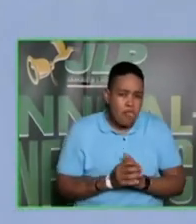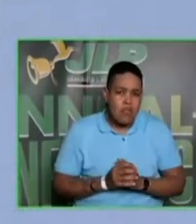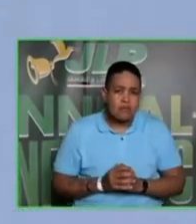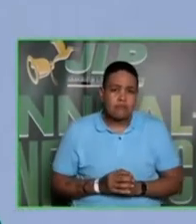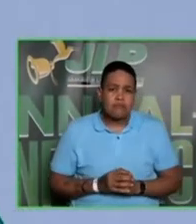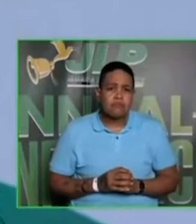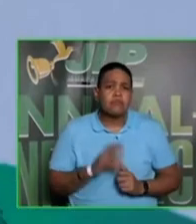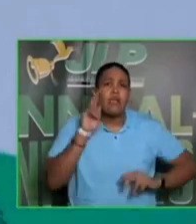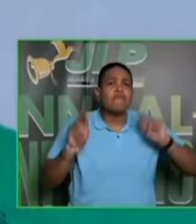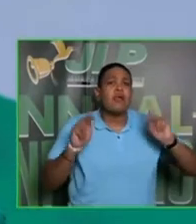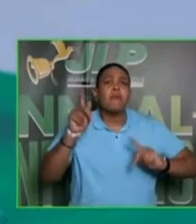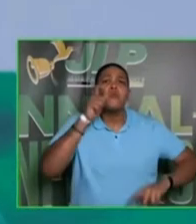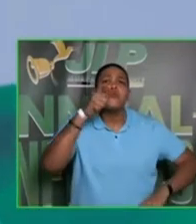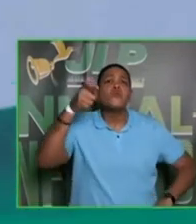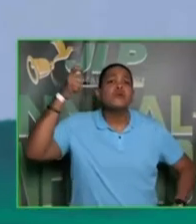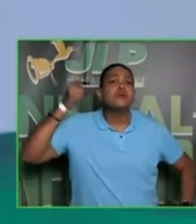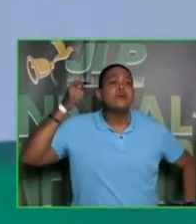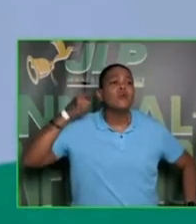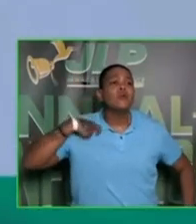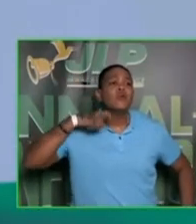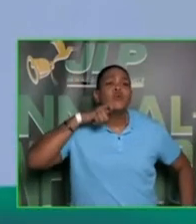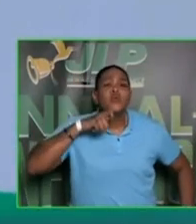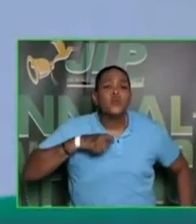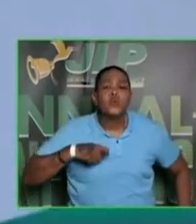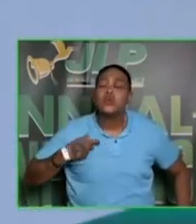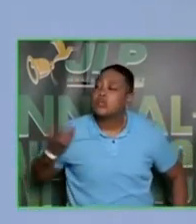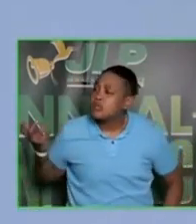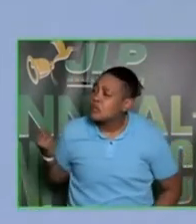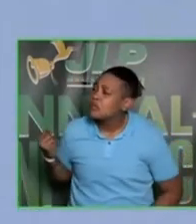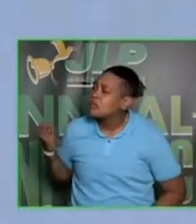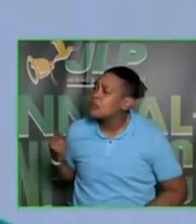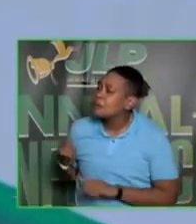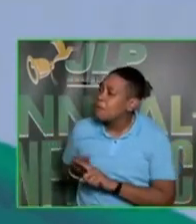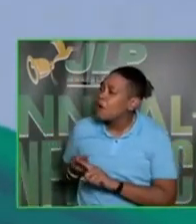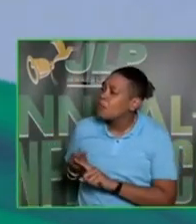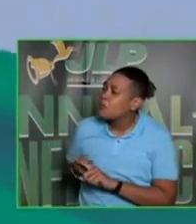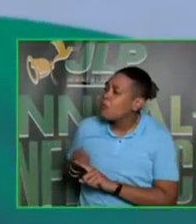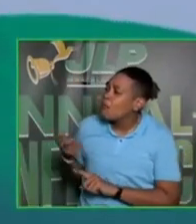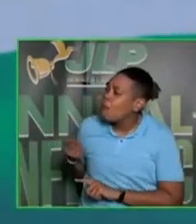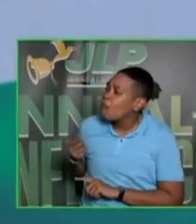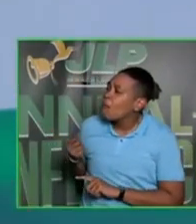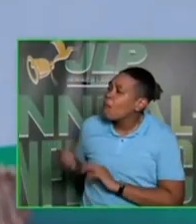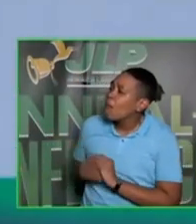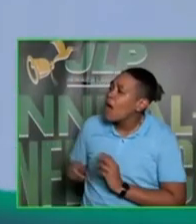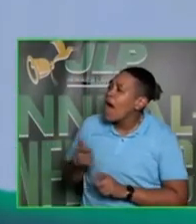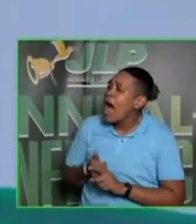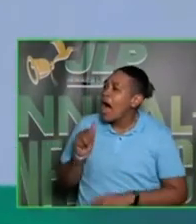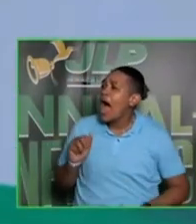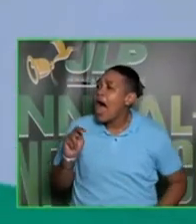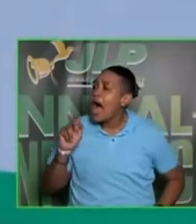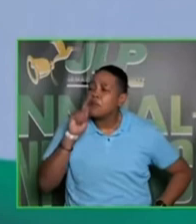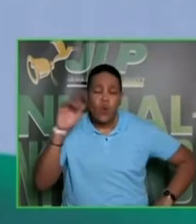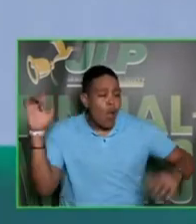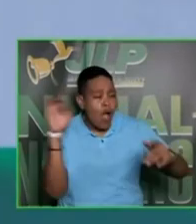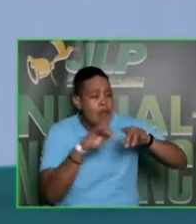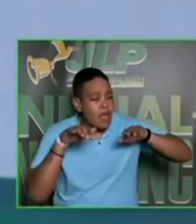For persons who are pensioners who have taken part in this amnesty and who are being